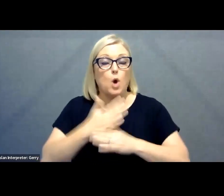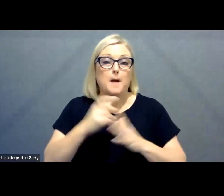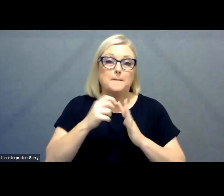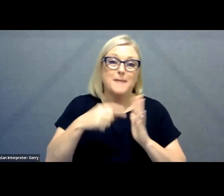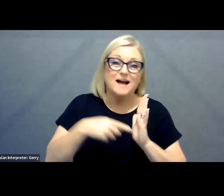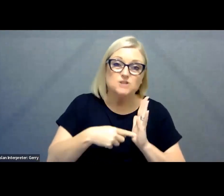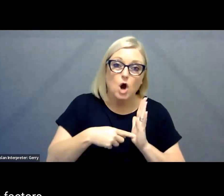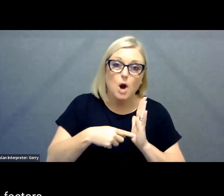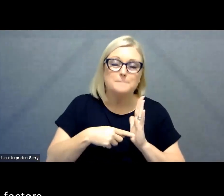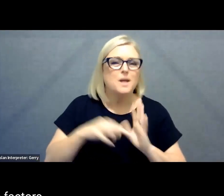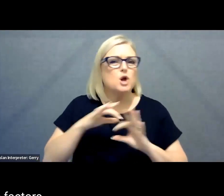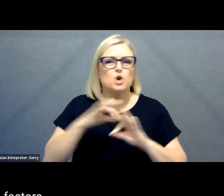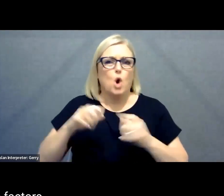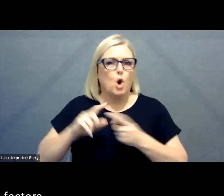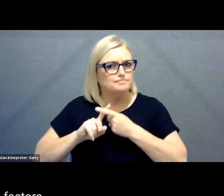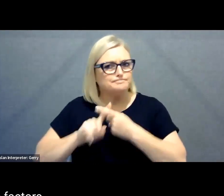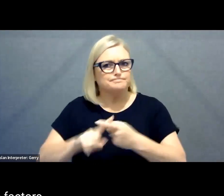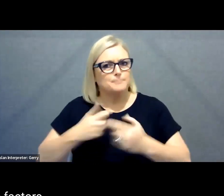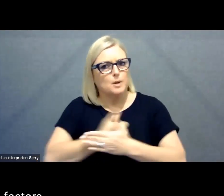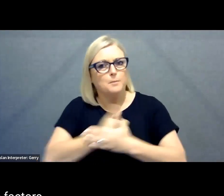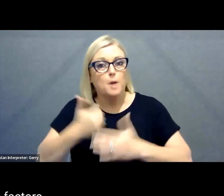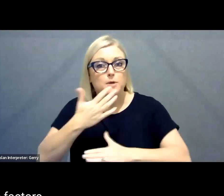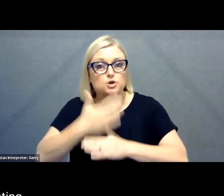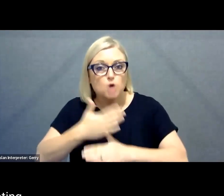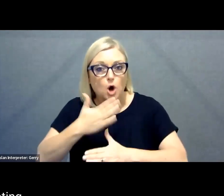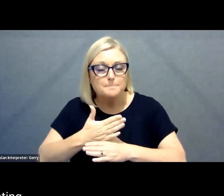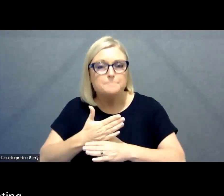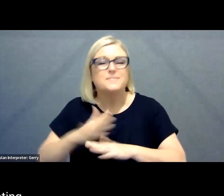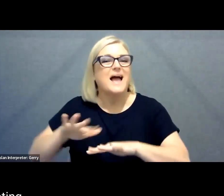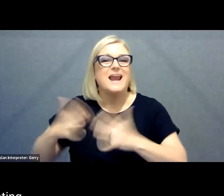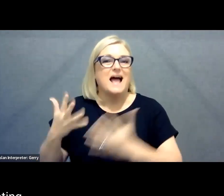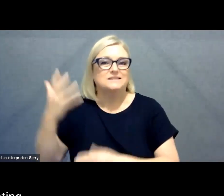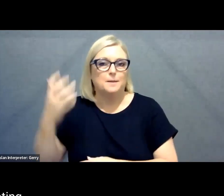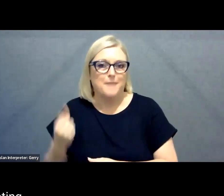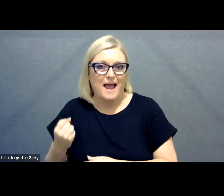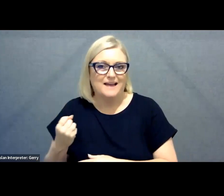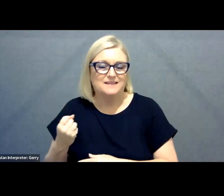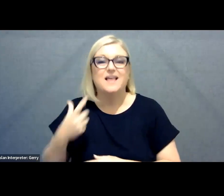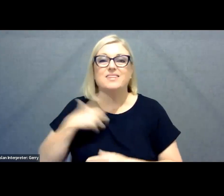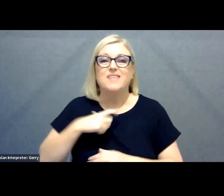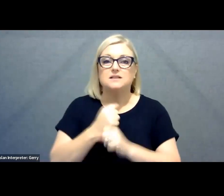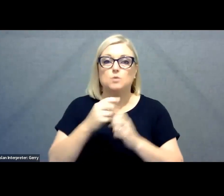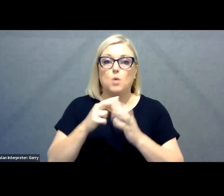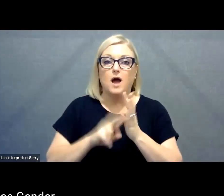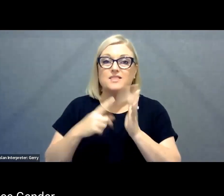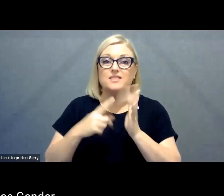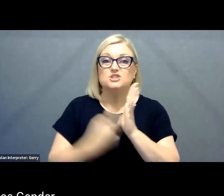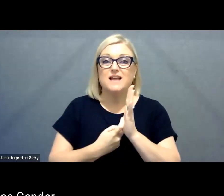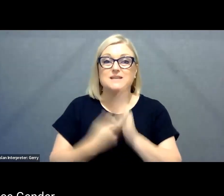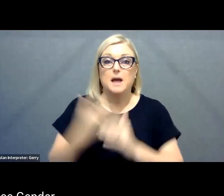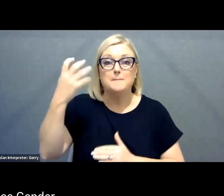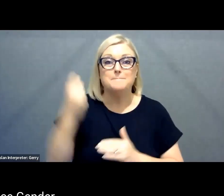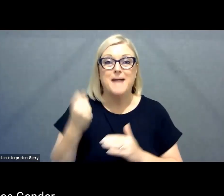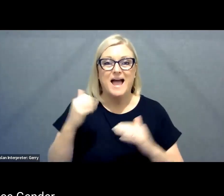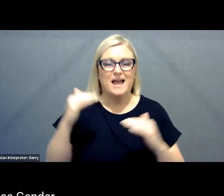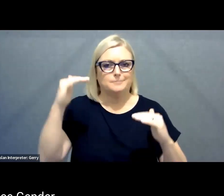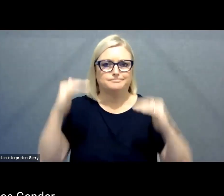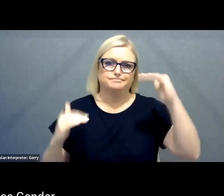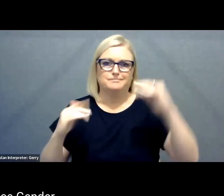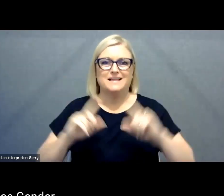undervalued, with these factors playing an important role in creating the gender pay gap. The Workplace